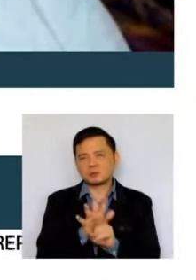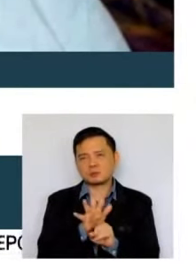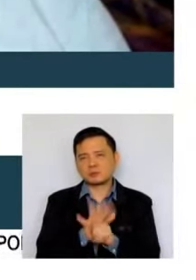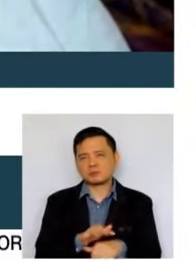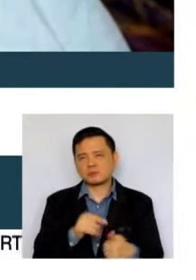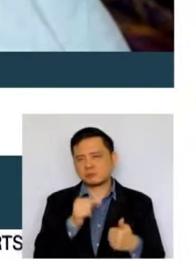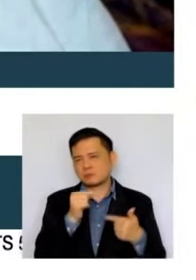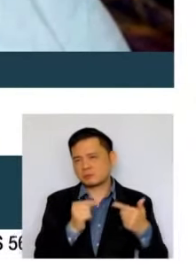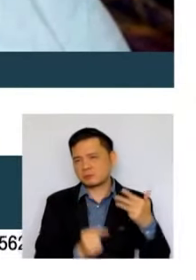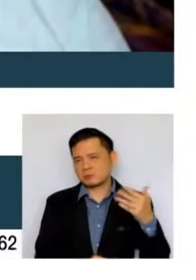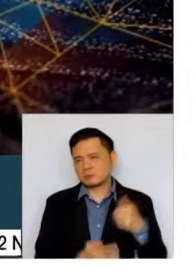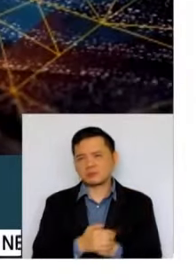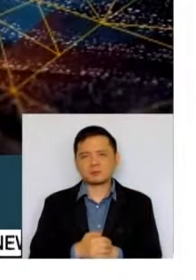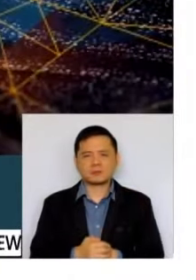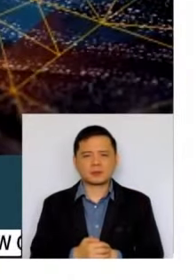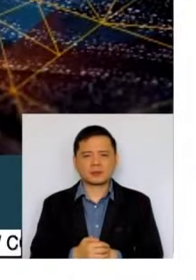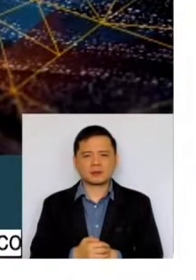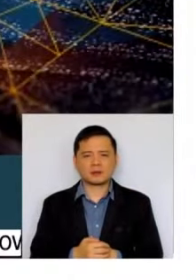Traditionally,